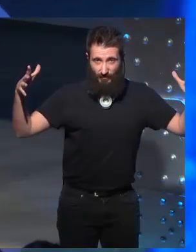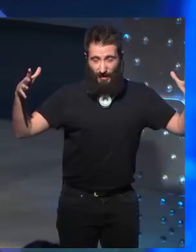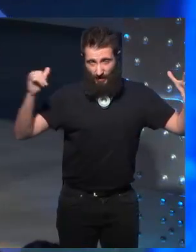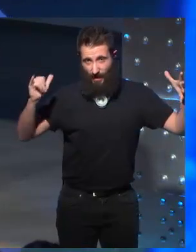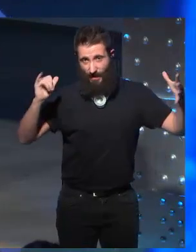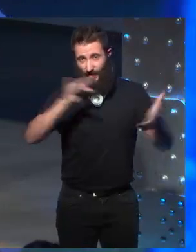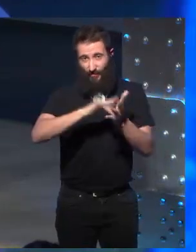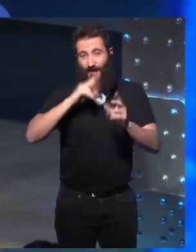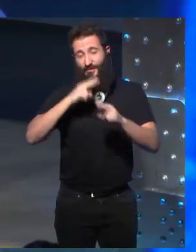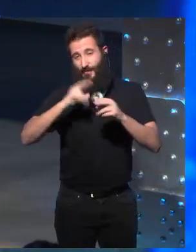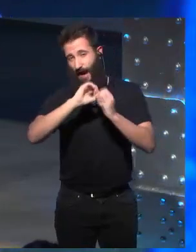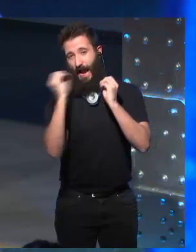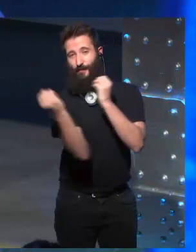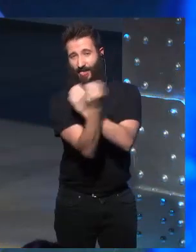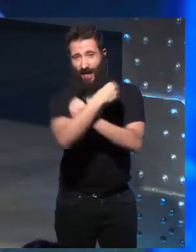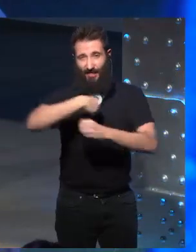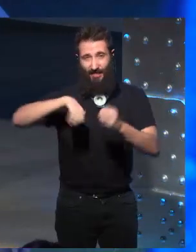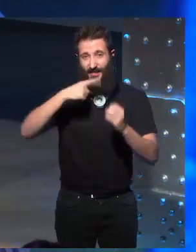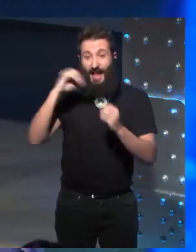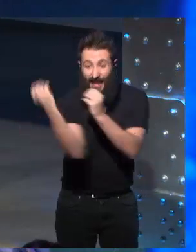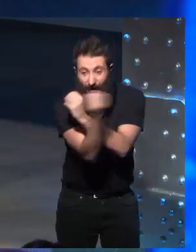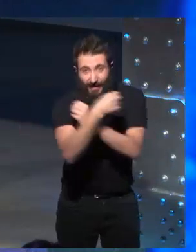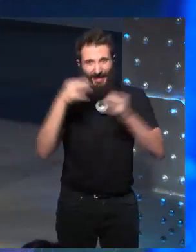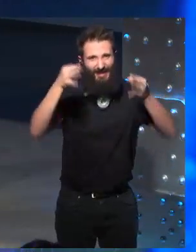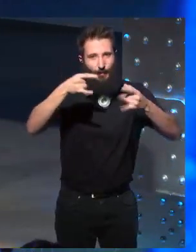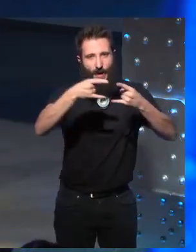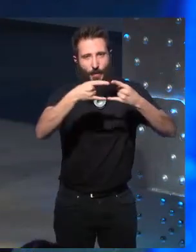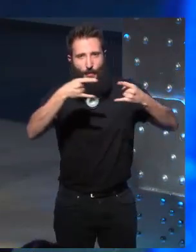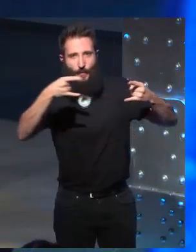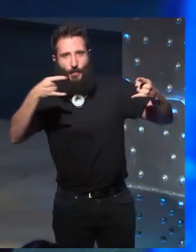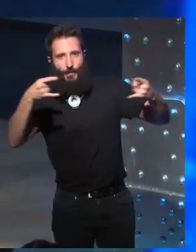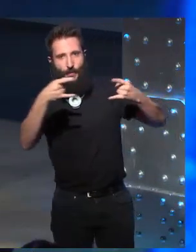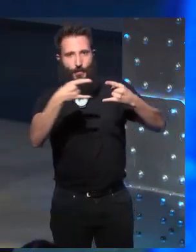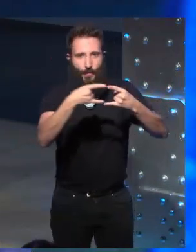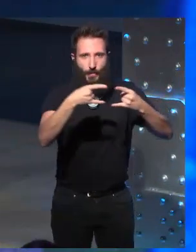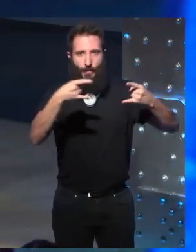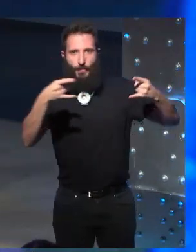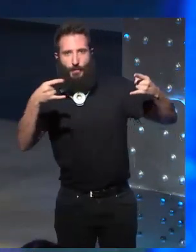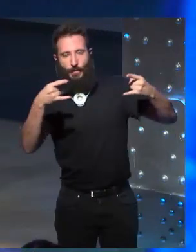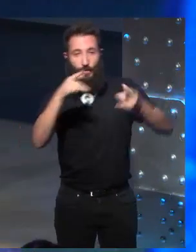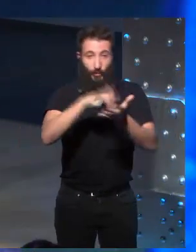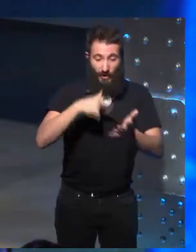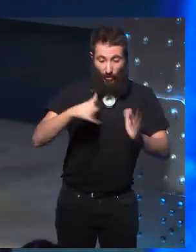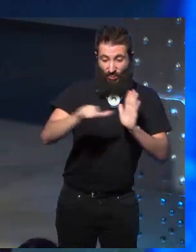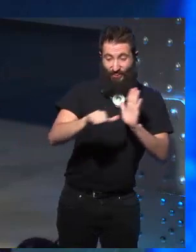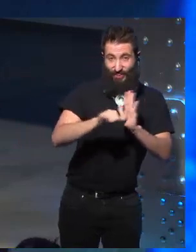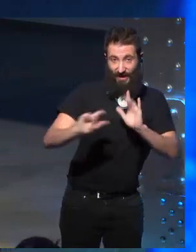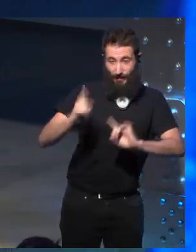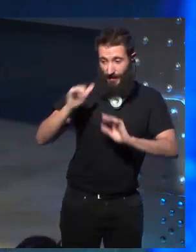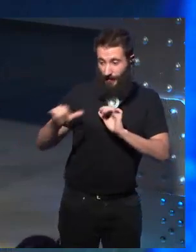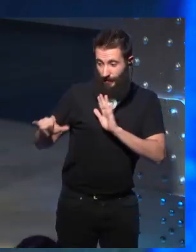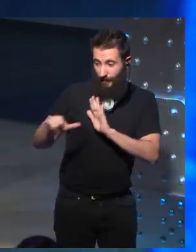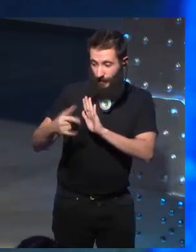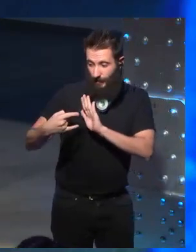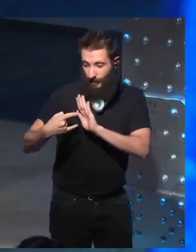always attractive. Always. If I get closer to you, the gravity will get stronger. If I get